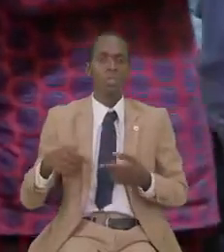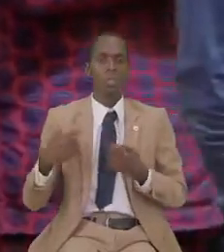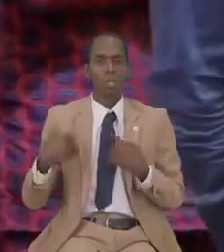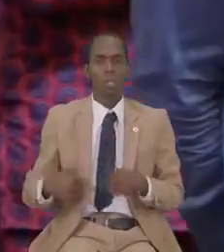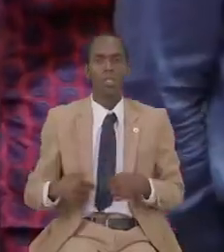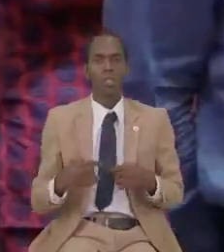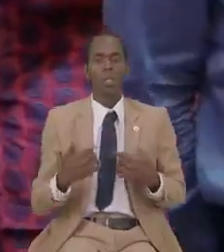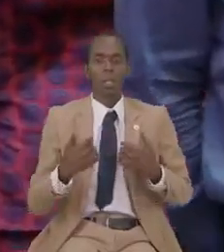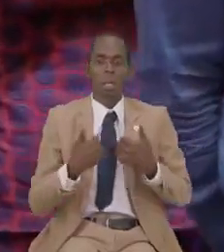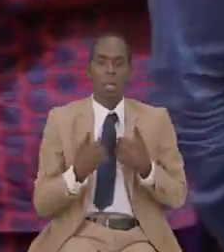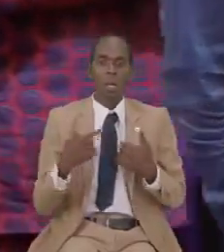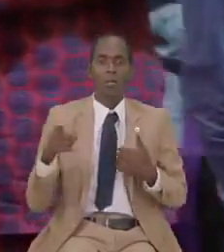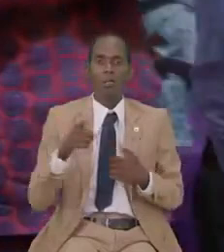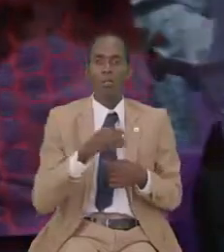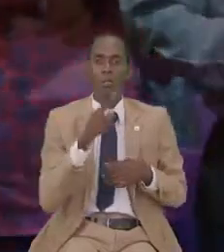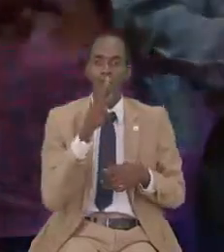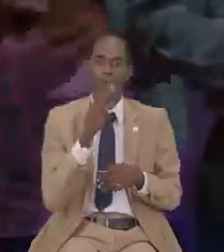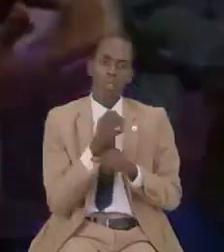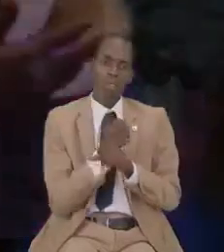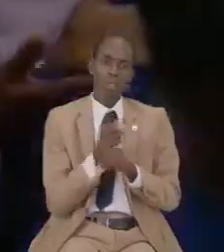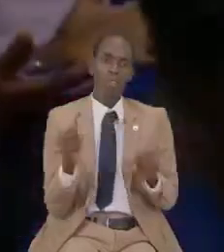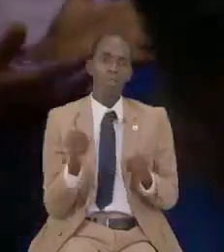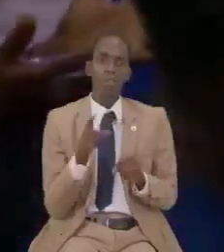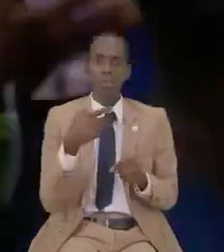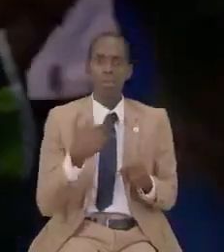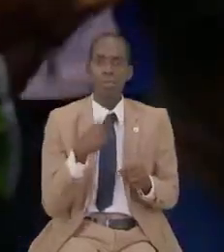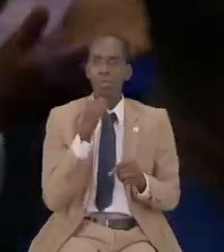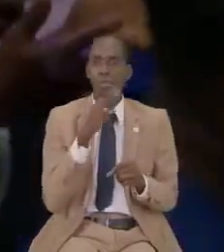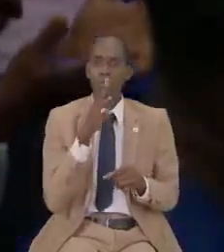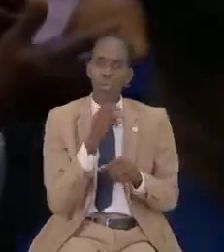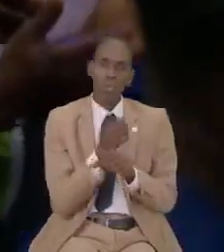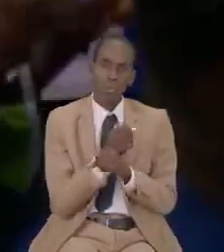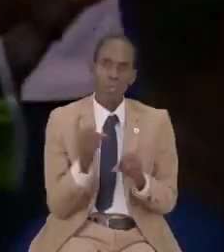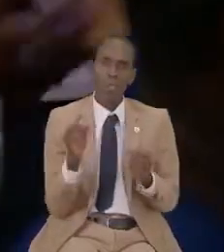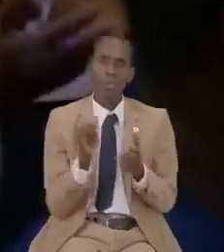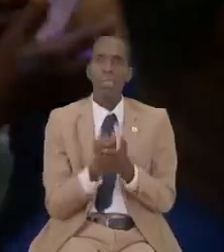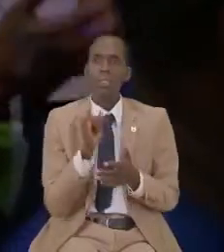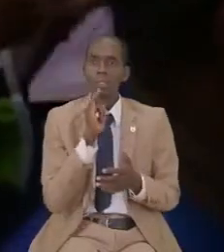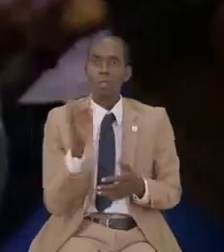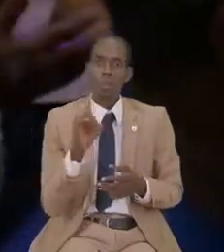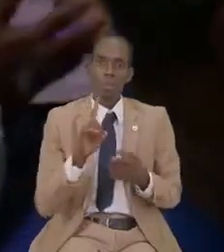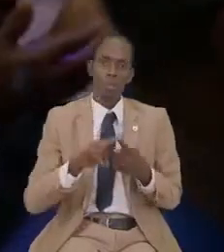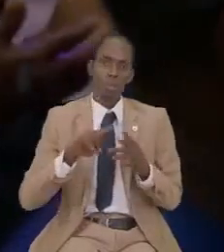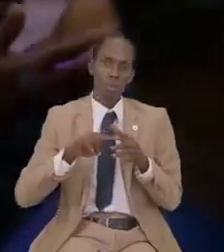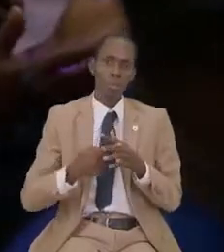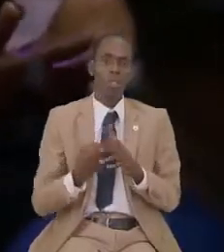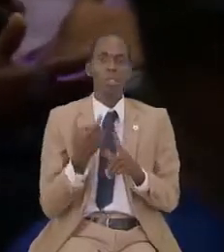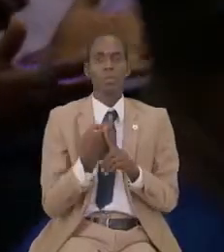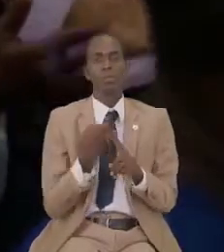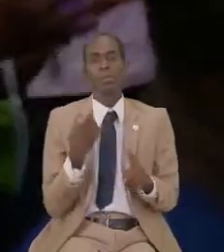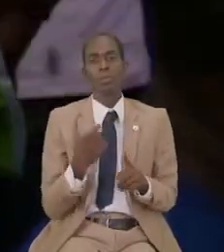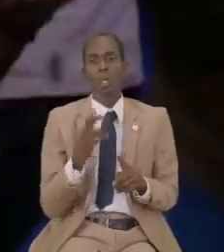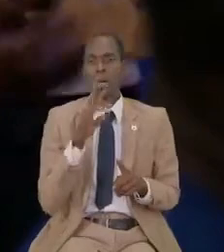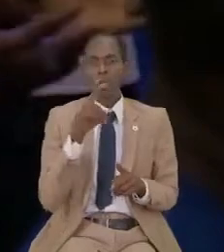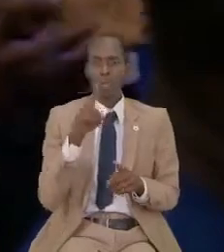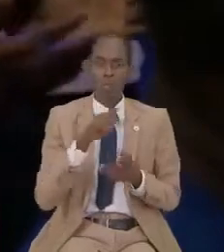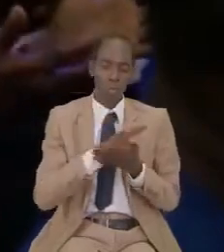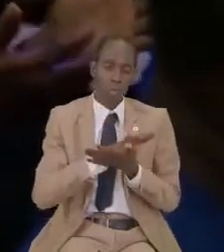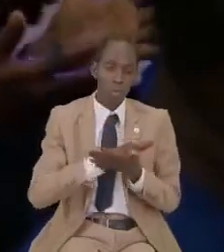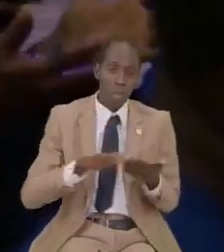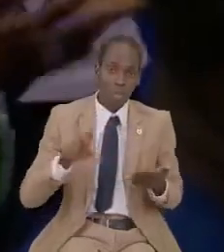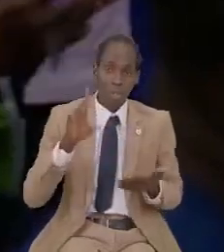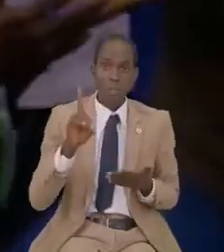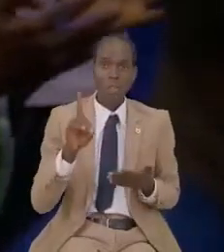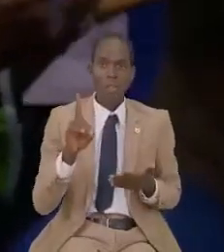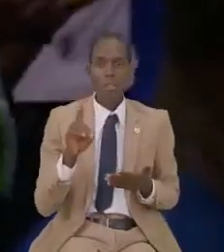been saved? If you have not been saved, that's where to start. Have you been cleansed? Have